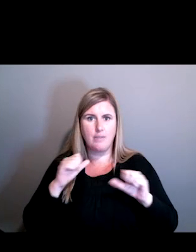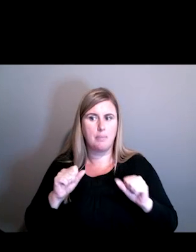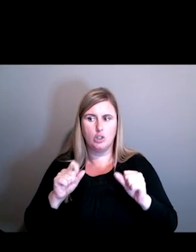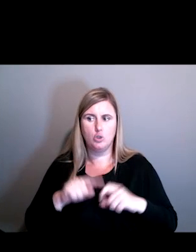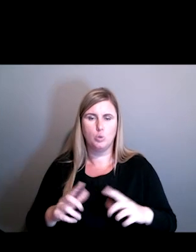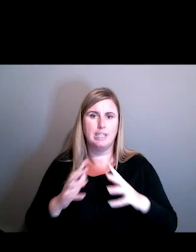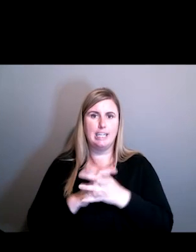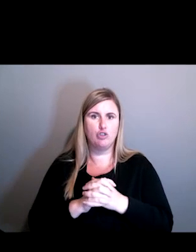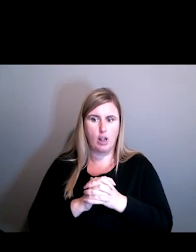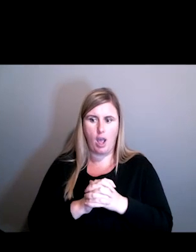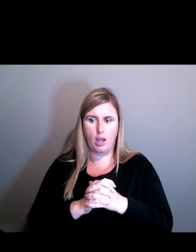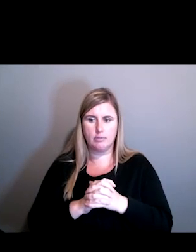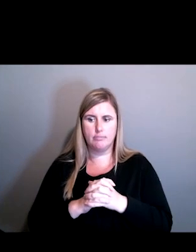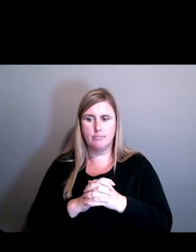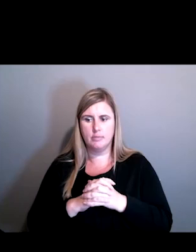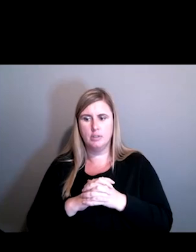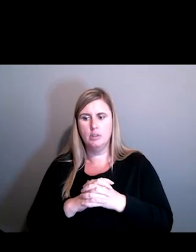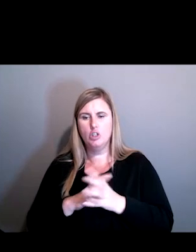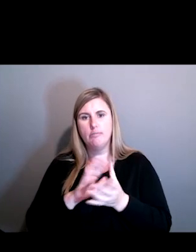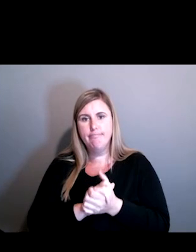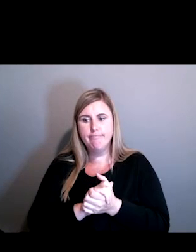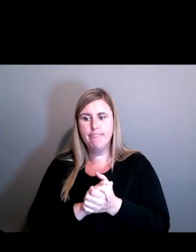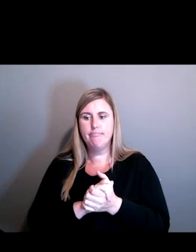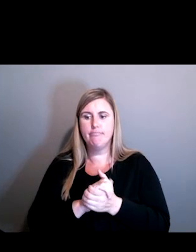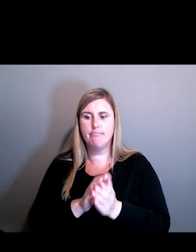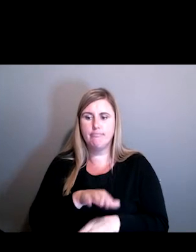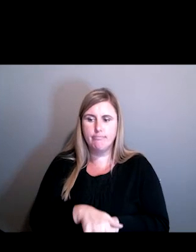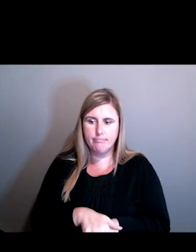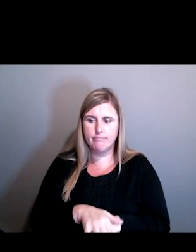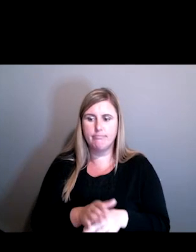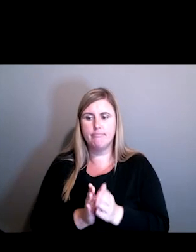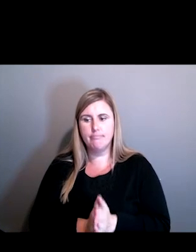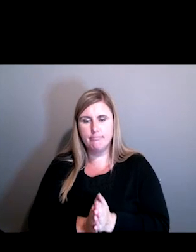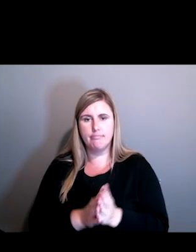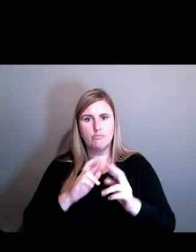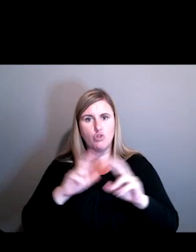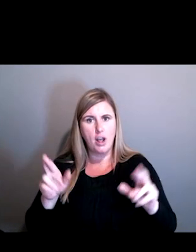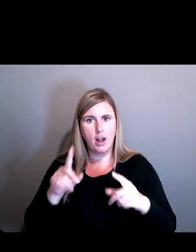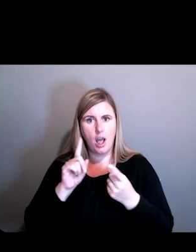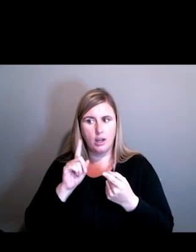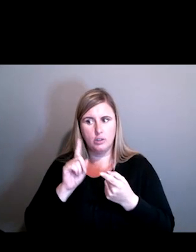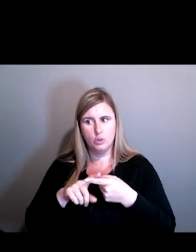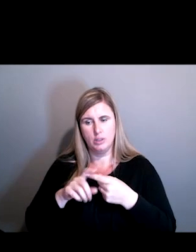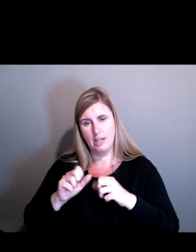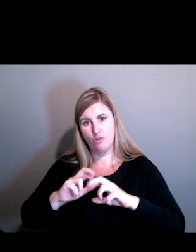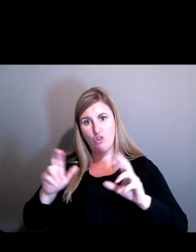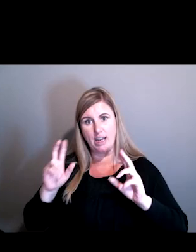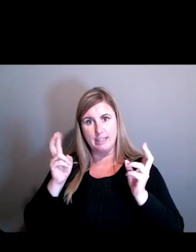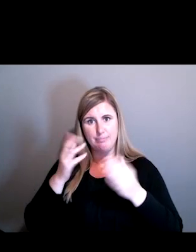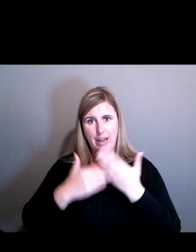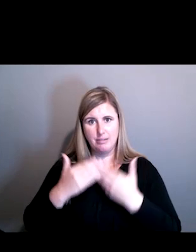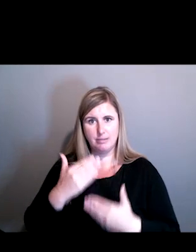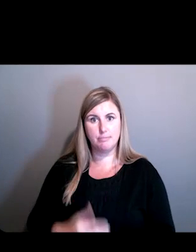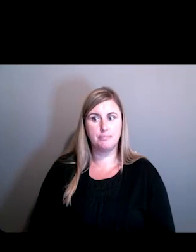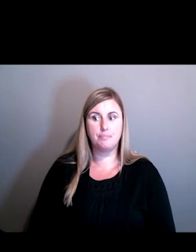ability to interlock their fingers at first, so there are various examples and things that you can do until to get ready hands.